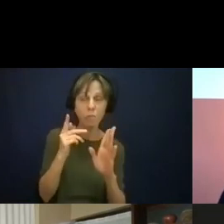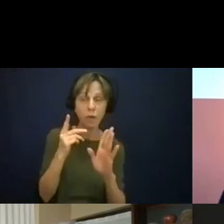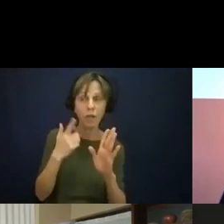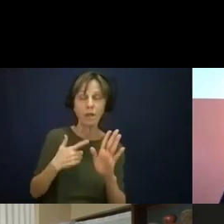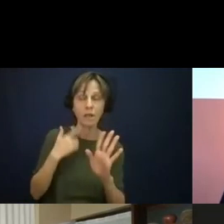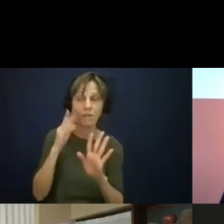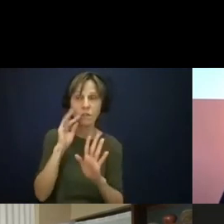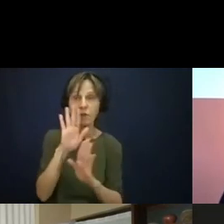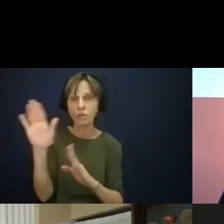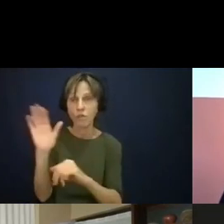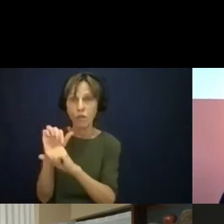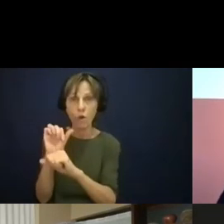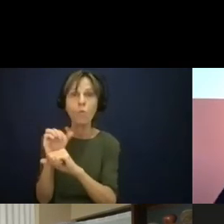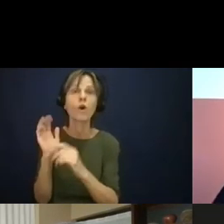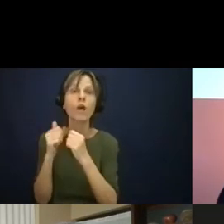journey?